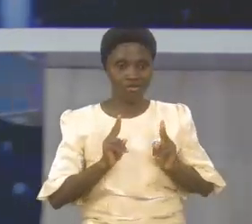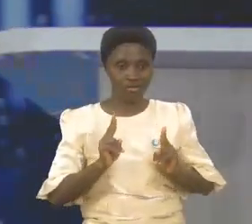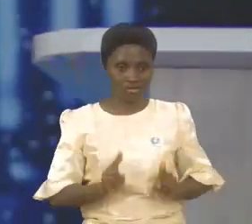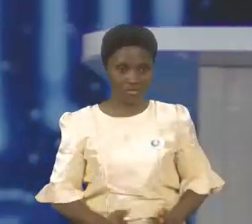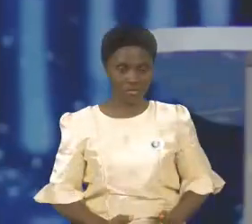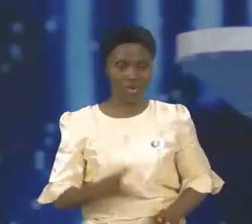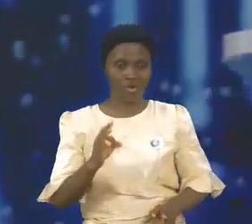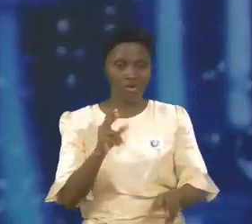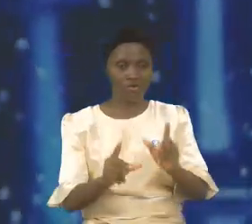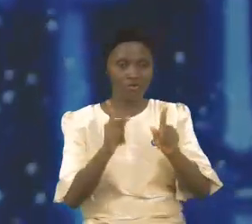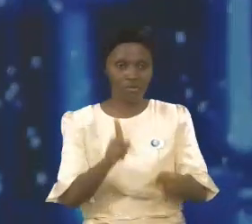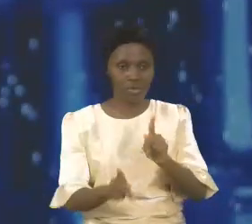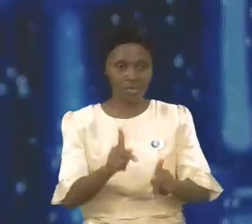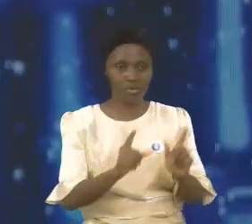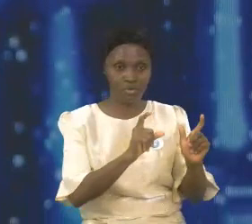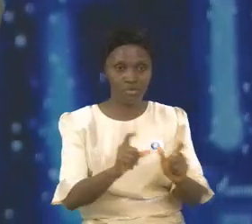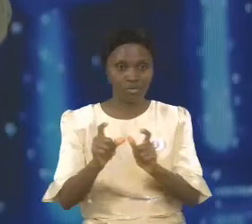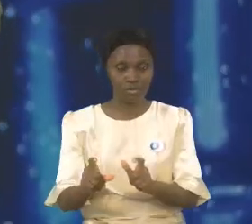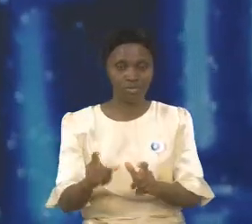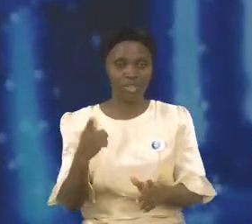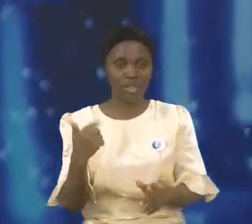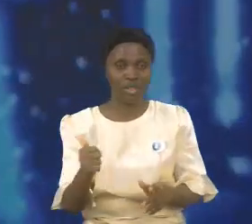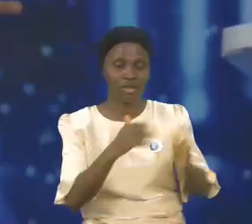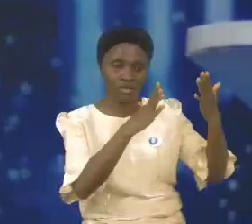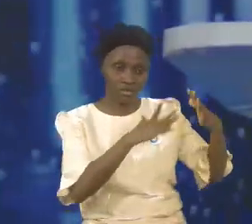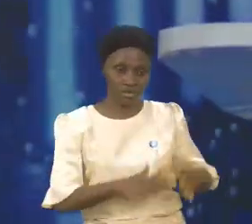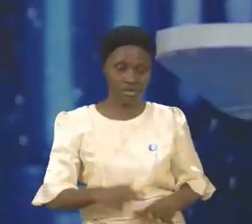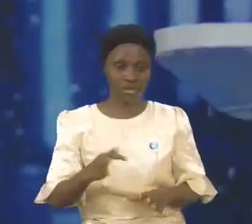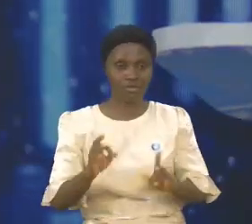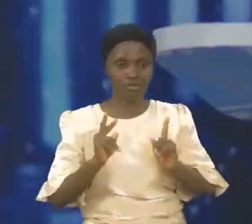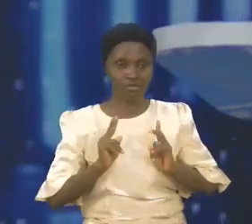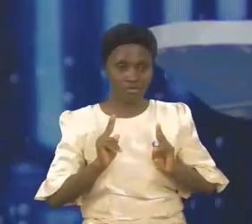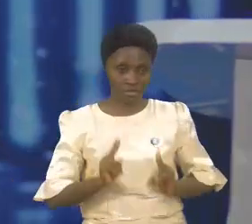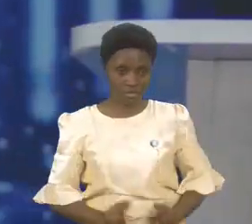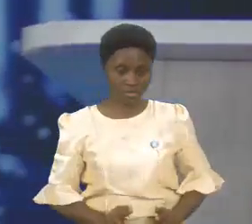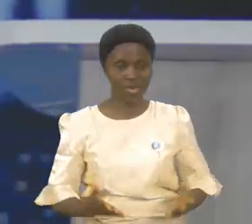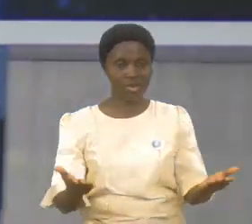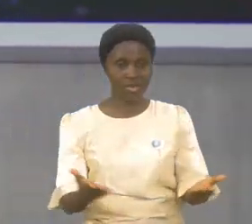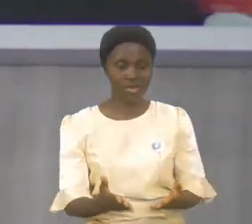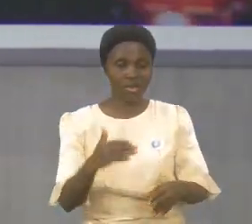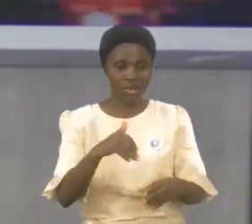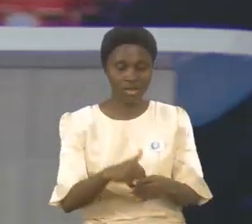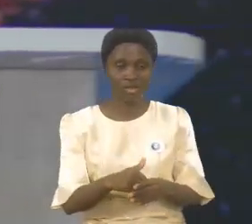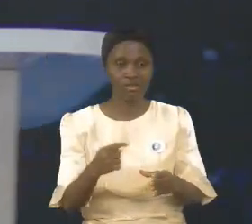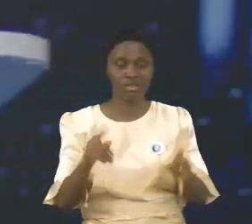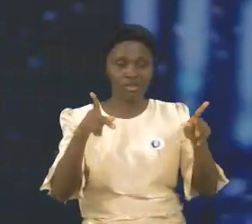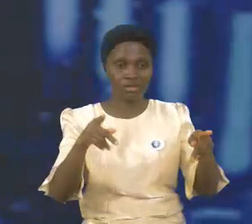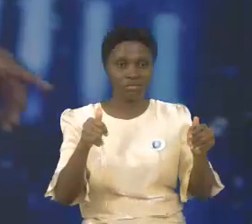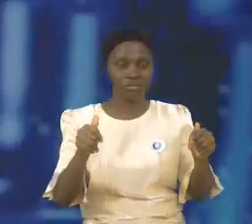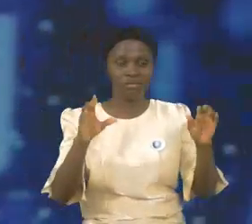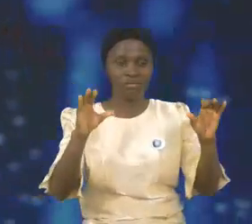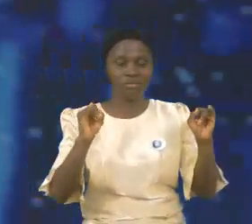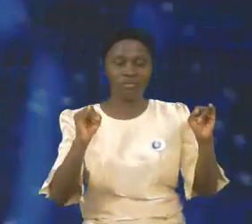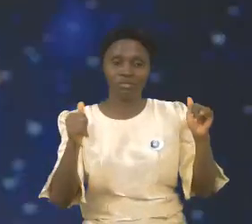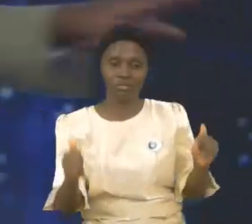this area, Babylon, a sea of humanity over here in Middle Persia, a sea of humanity